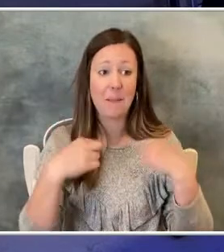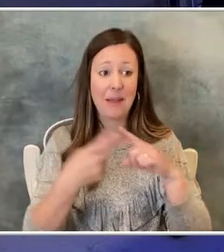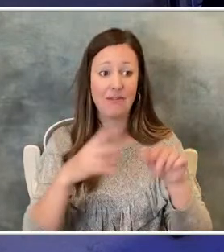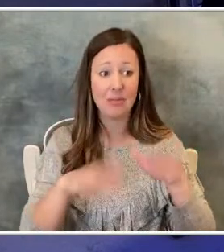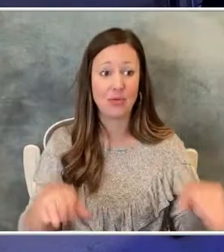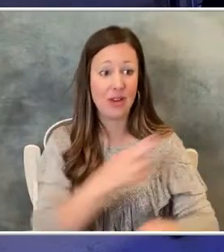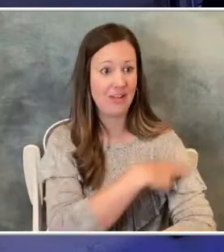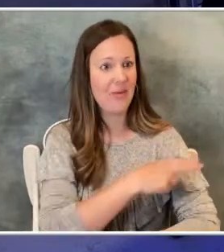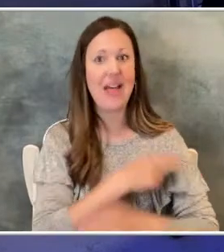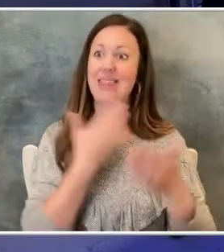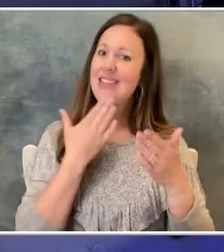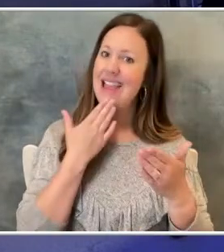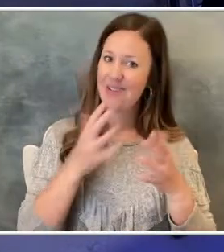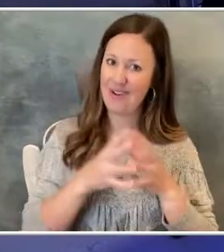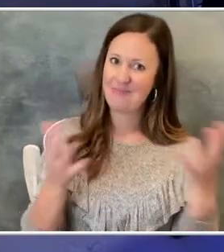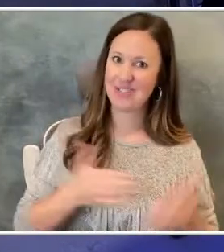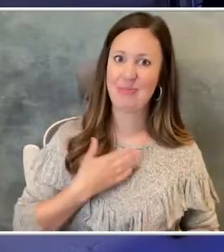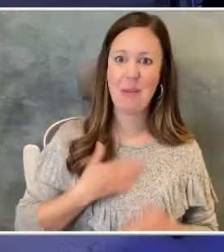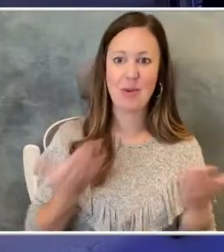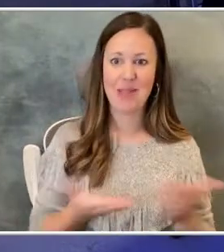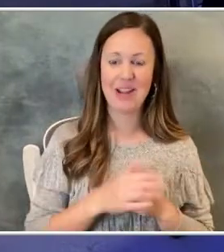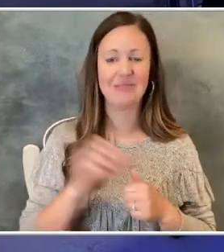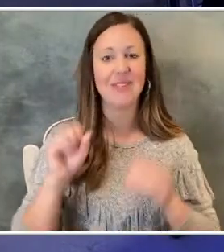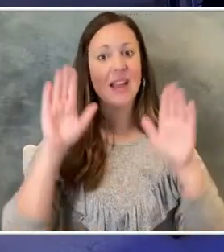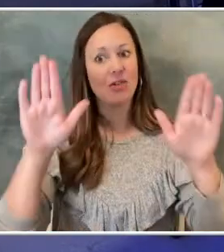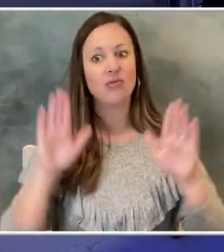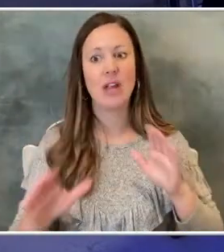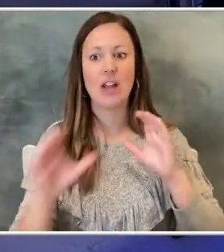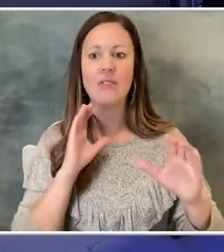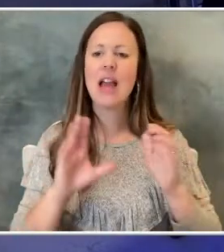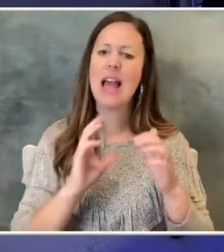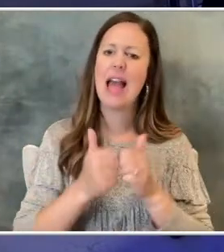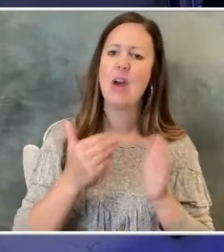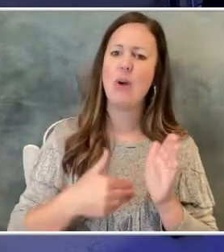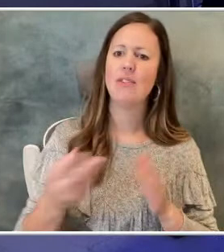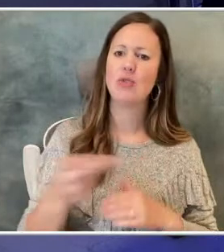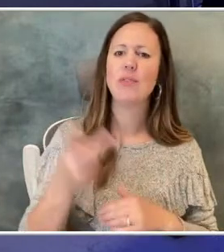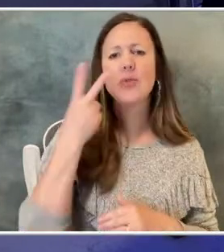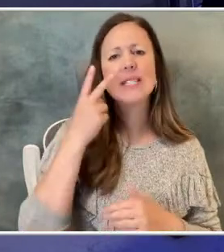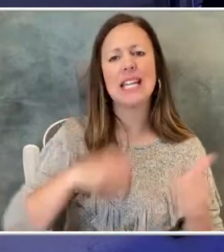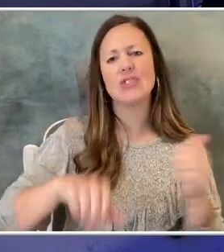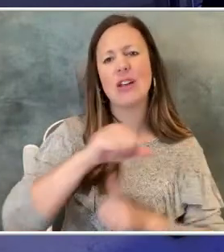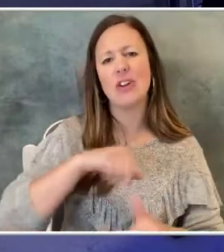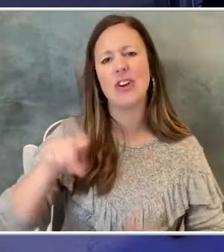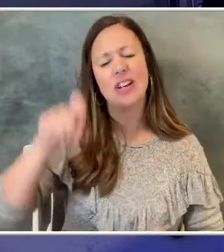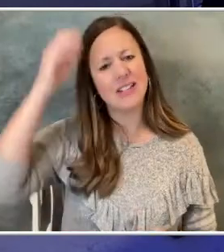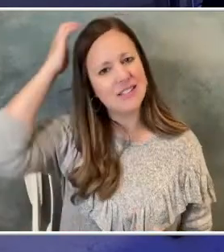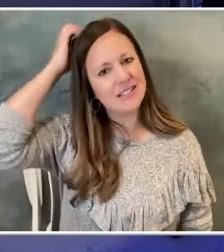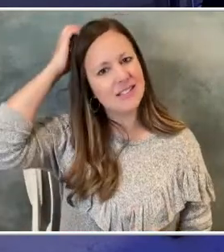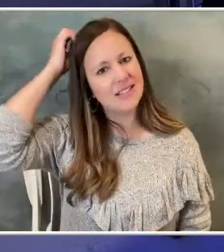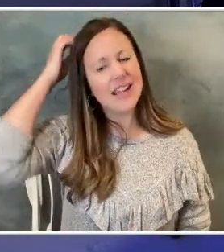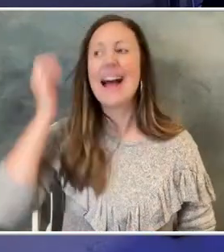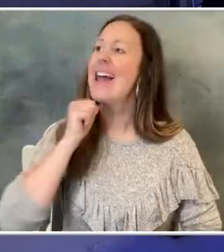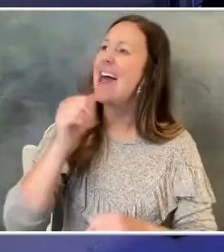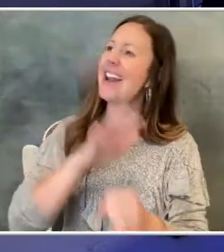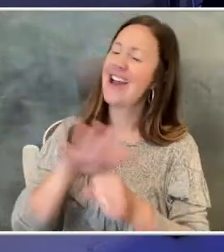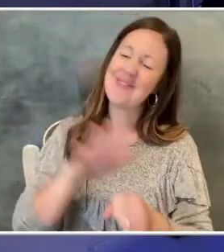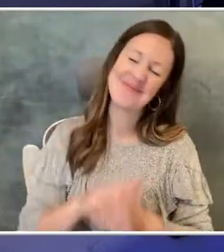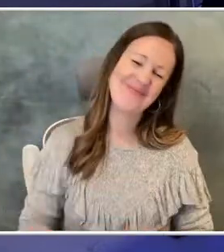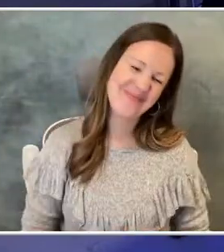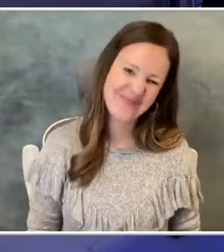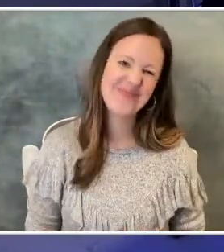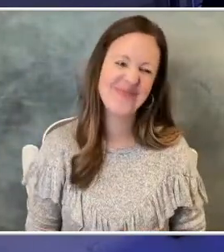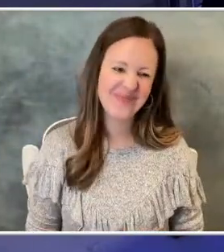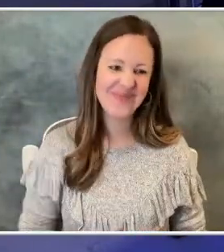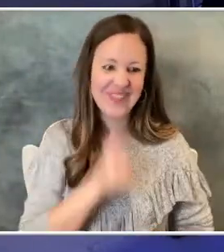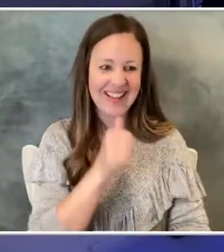glad to be here. Great conversation. Great conversation. How often do you two connect and talk? And Not enough. Not Yes. enough. Okay.